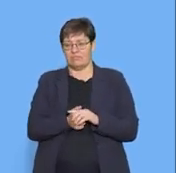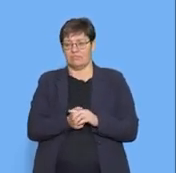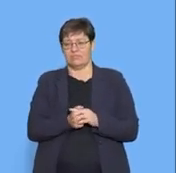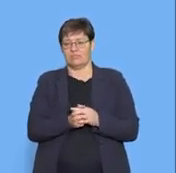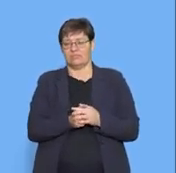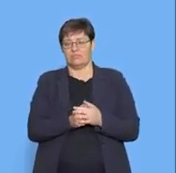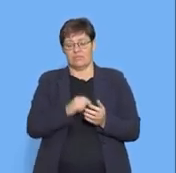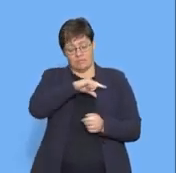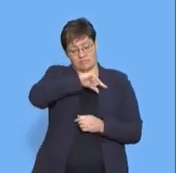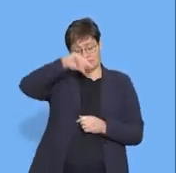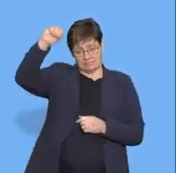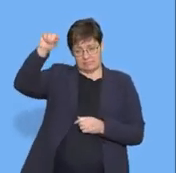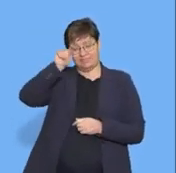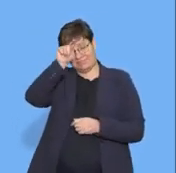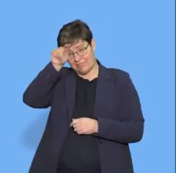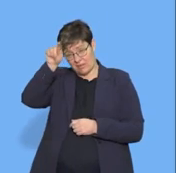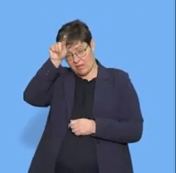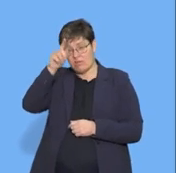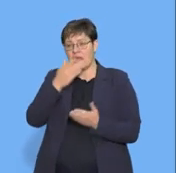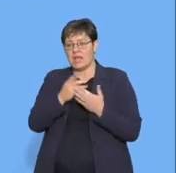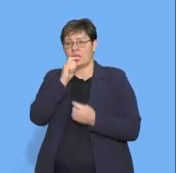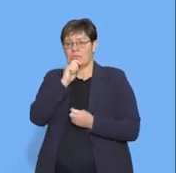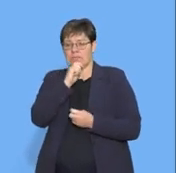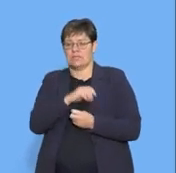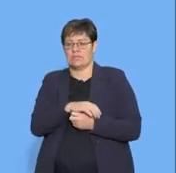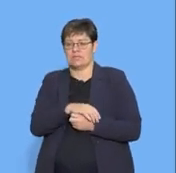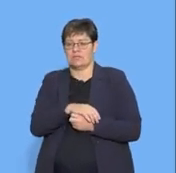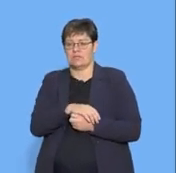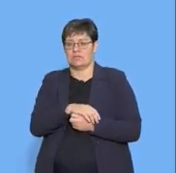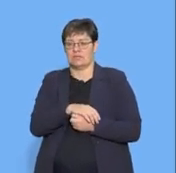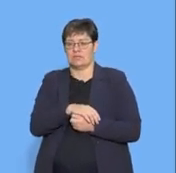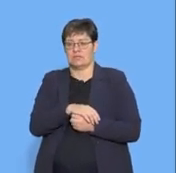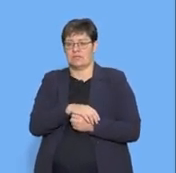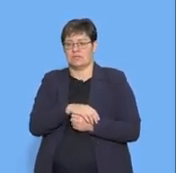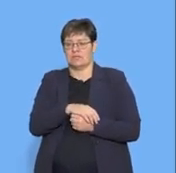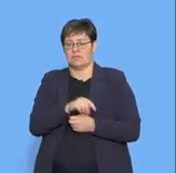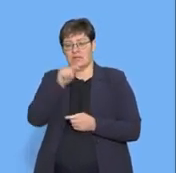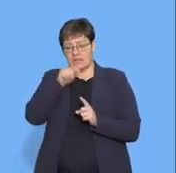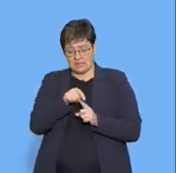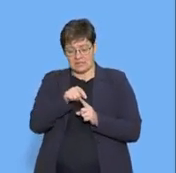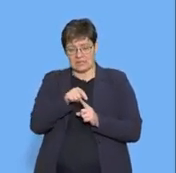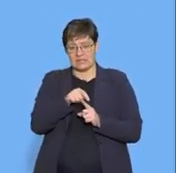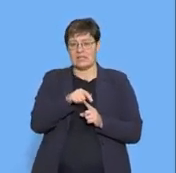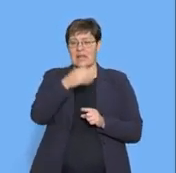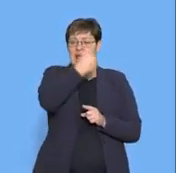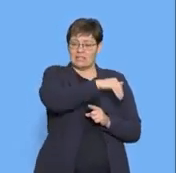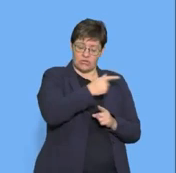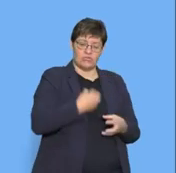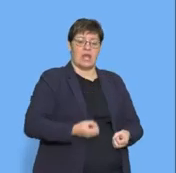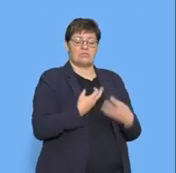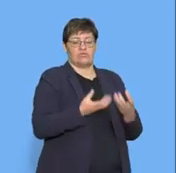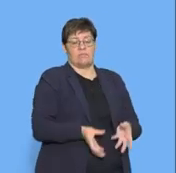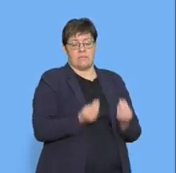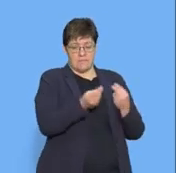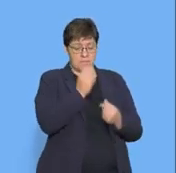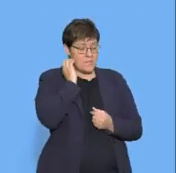in between, in the shaded triangle, we could use this angle and the exterior angle to